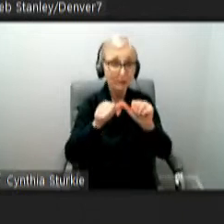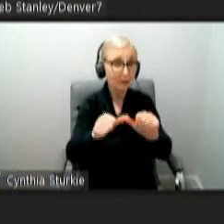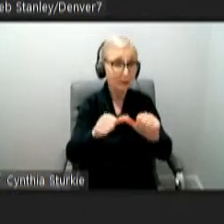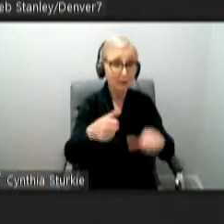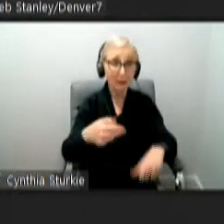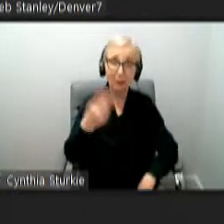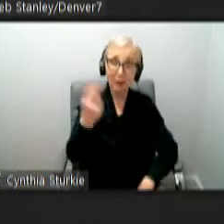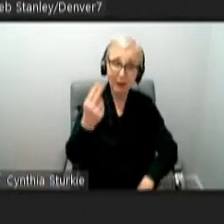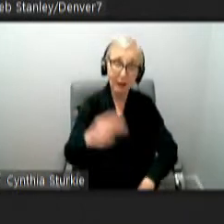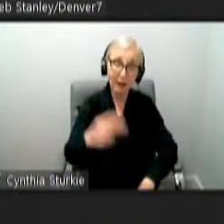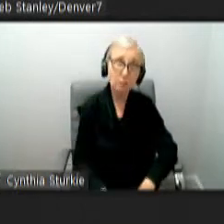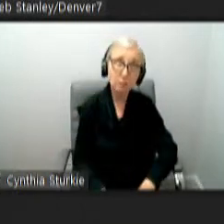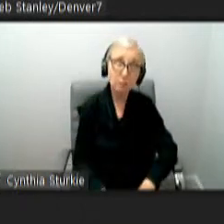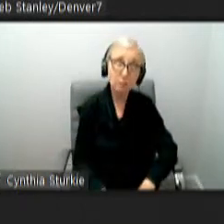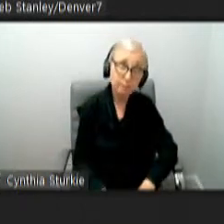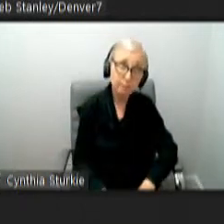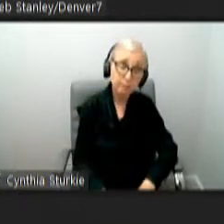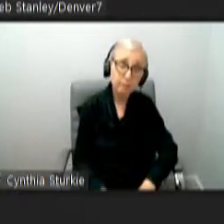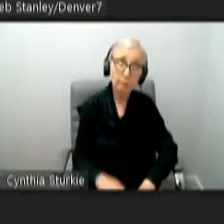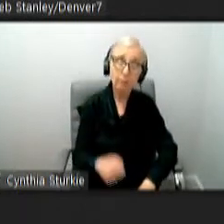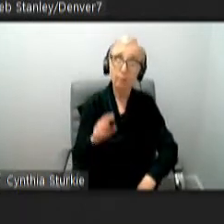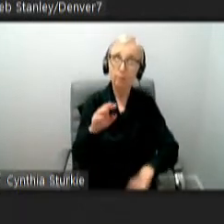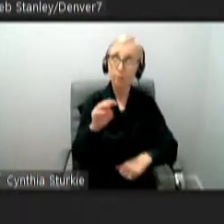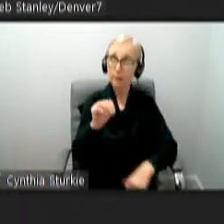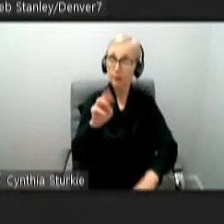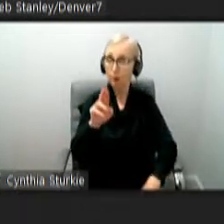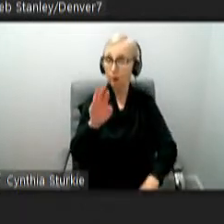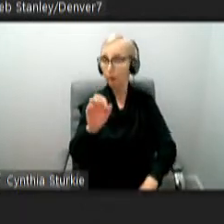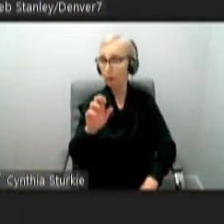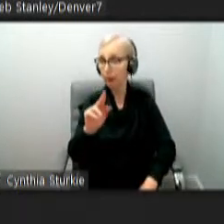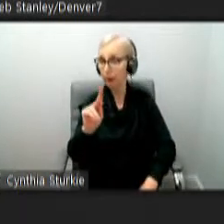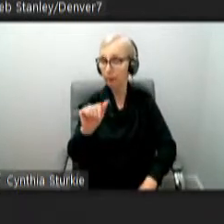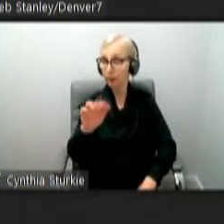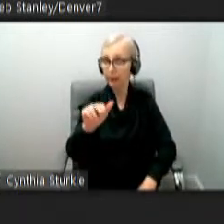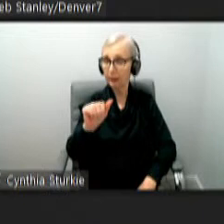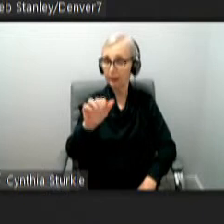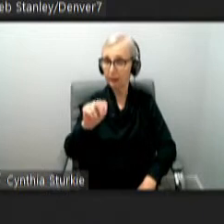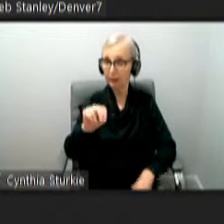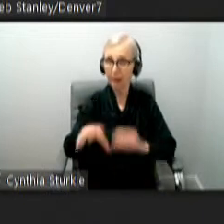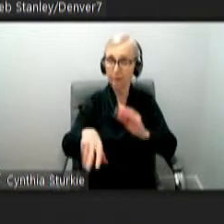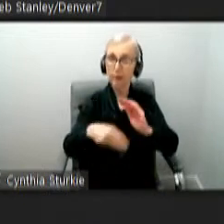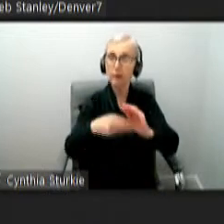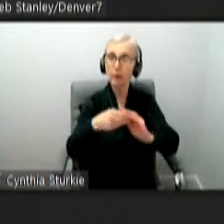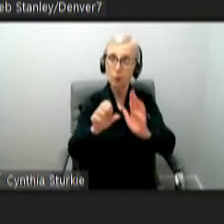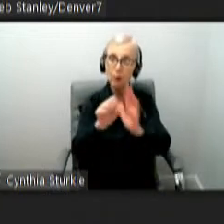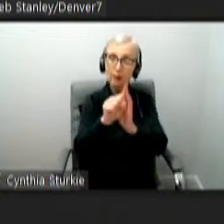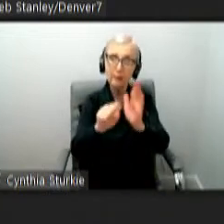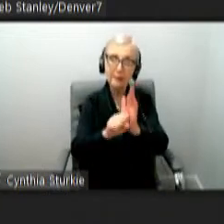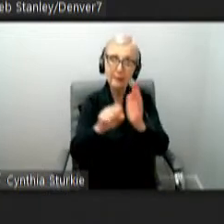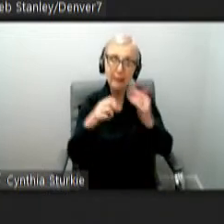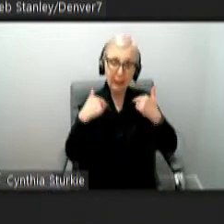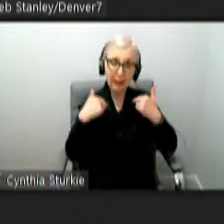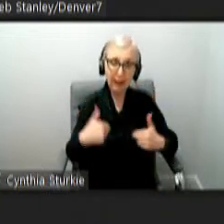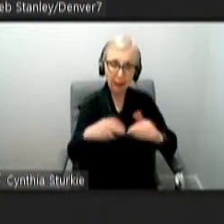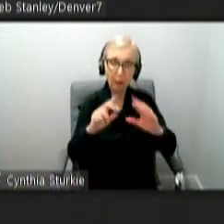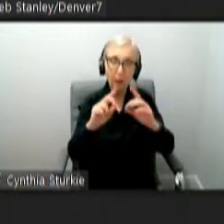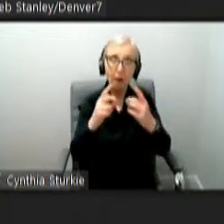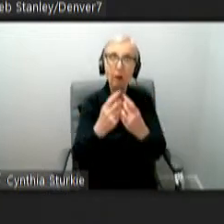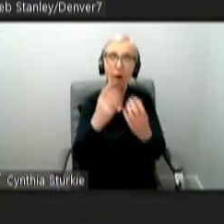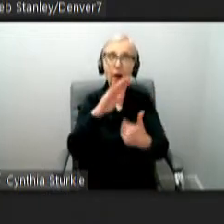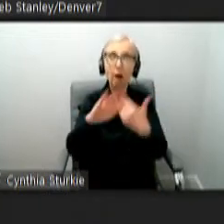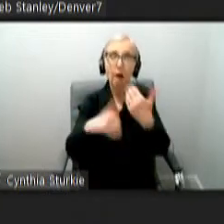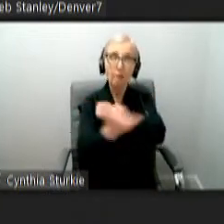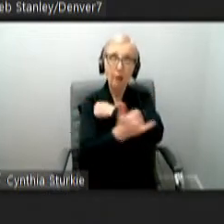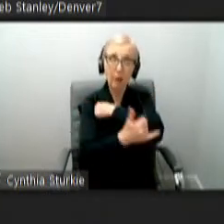else you want to add to that, Director Bookman. Yeah, I would just add in that, we are the state health department. All of our counties also